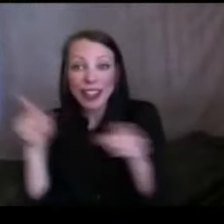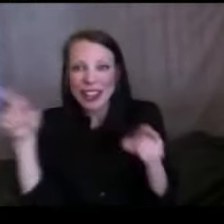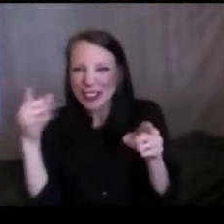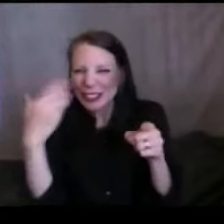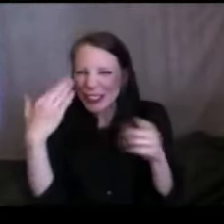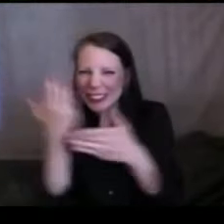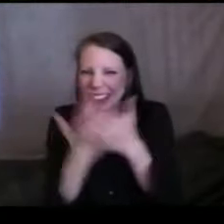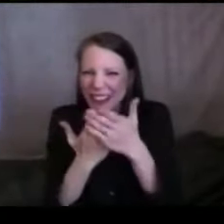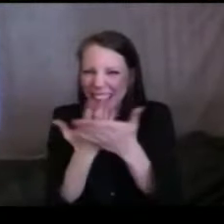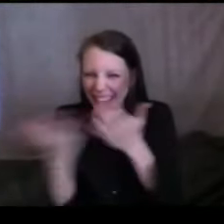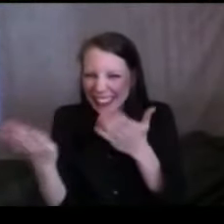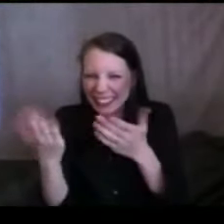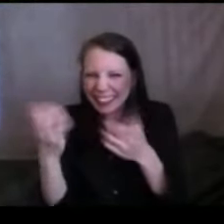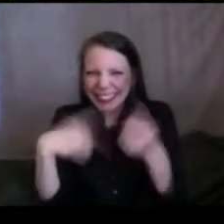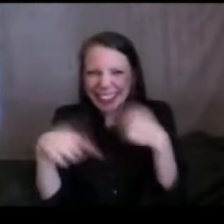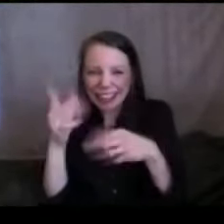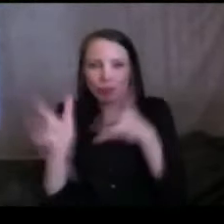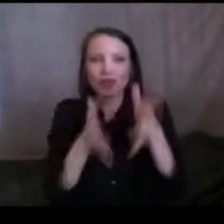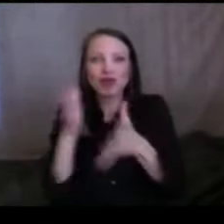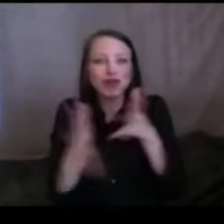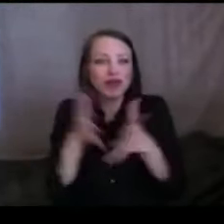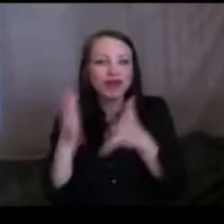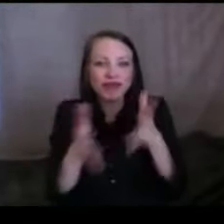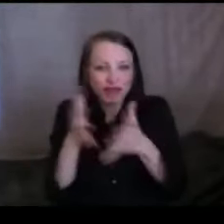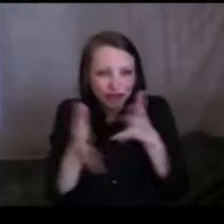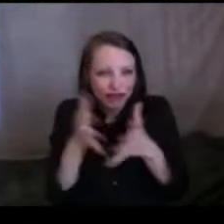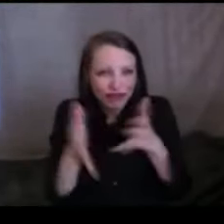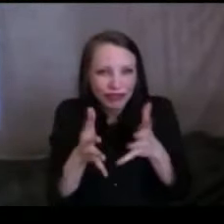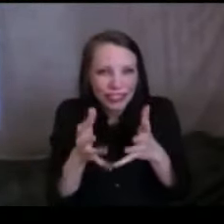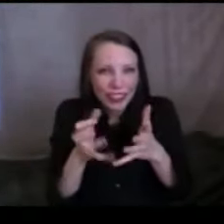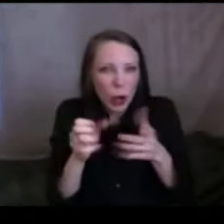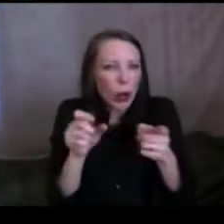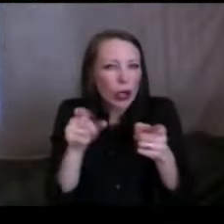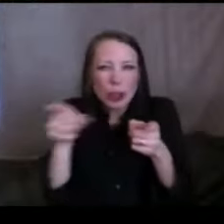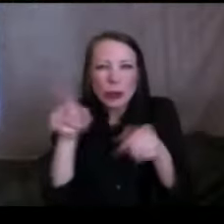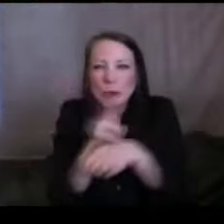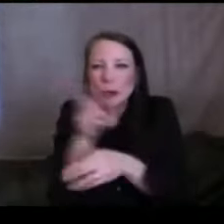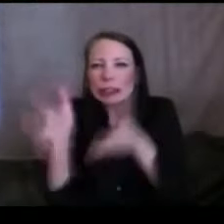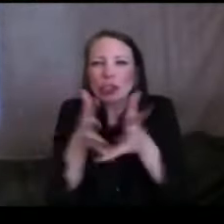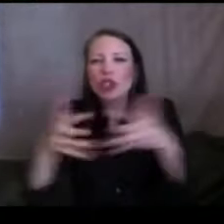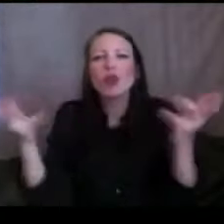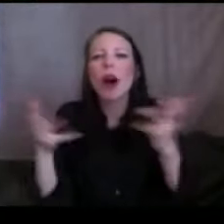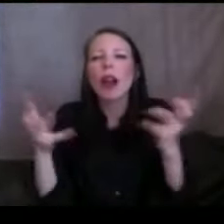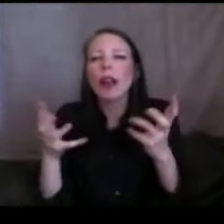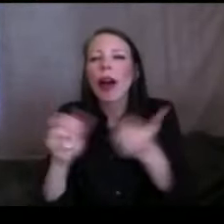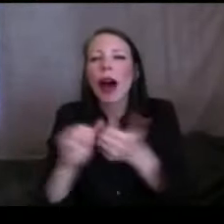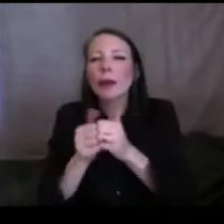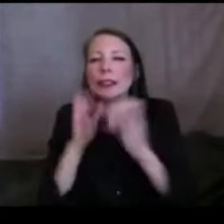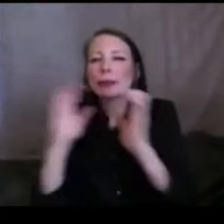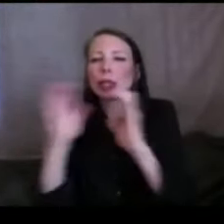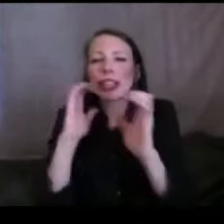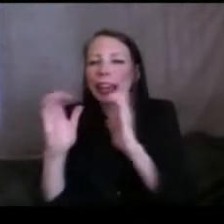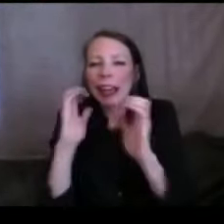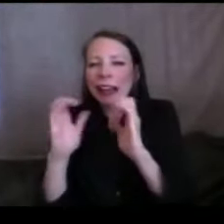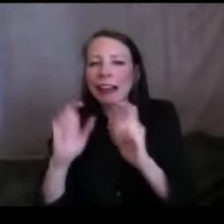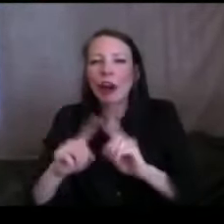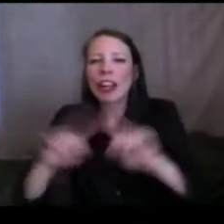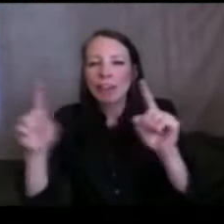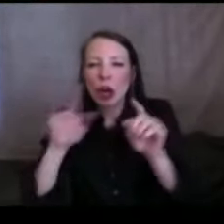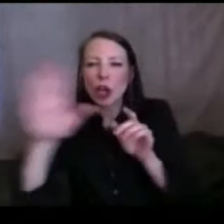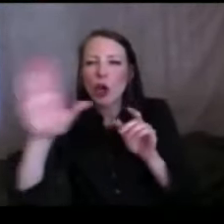examples of that, how, you know, your line leads or other people can communicate back and forth with your own